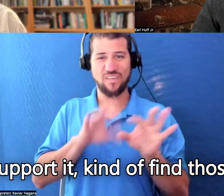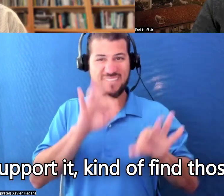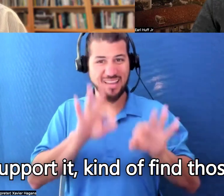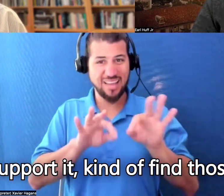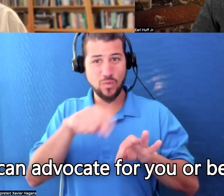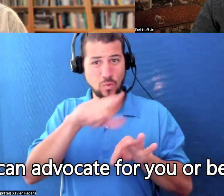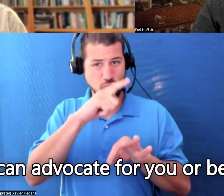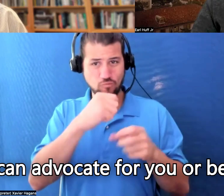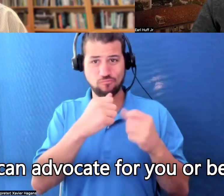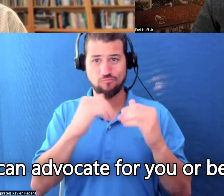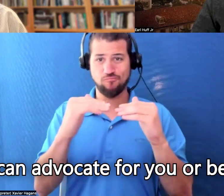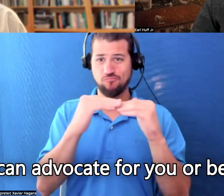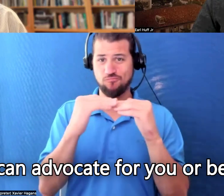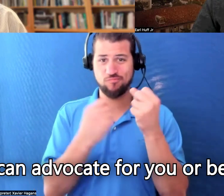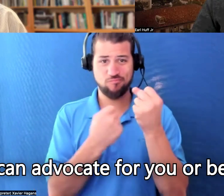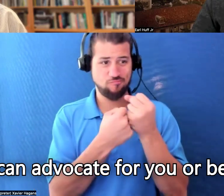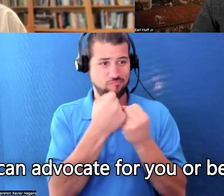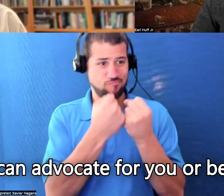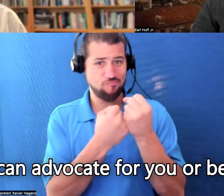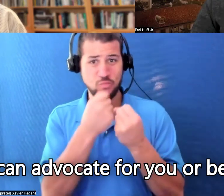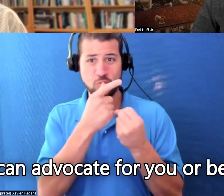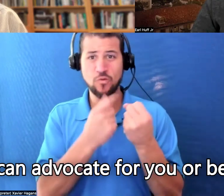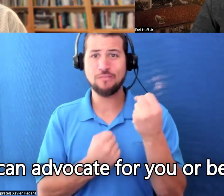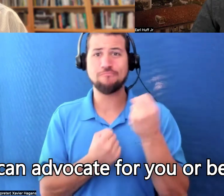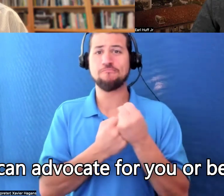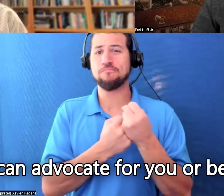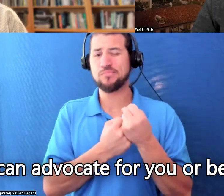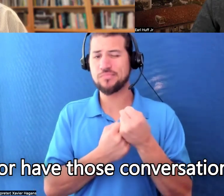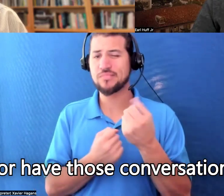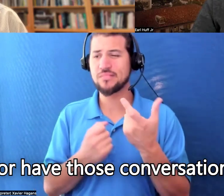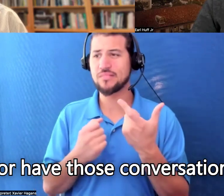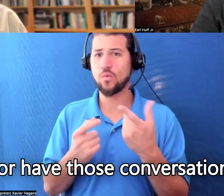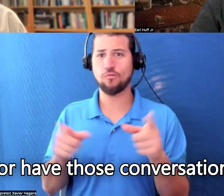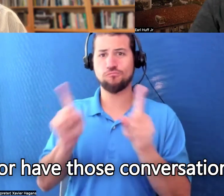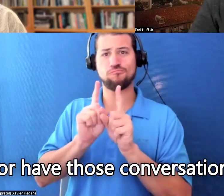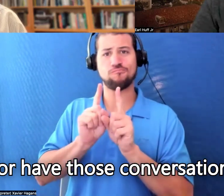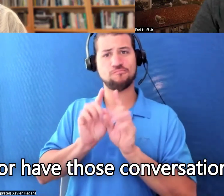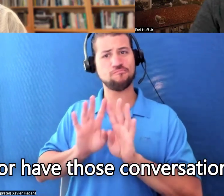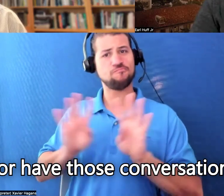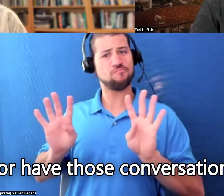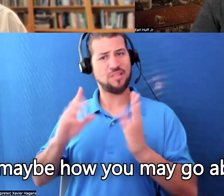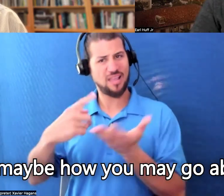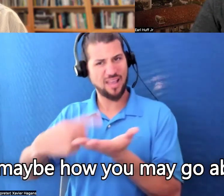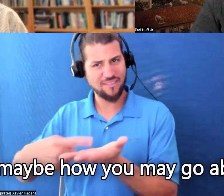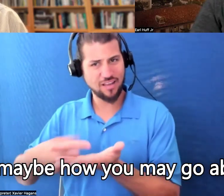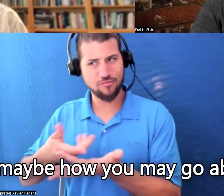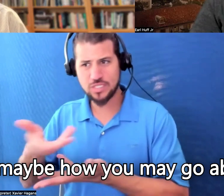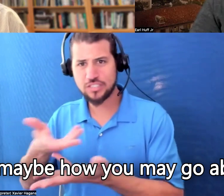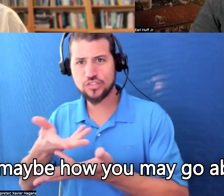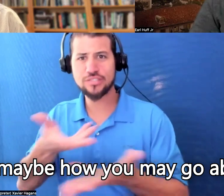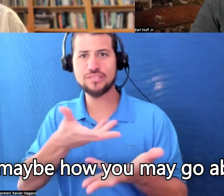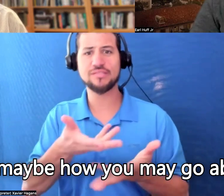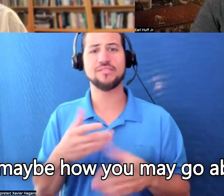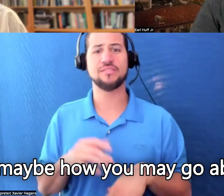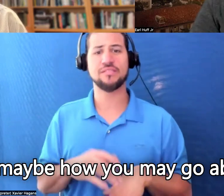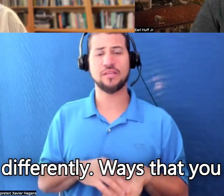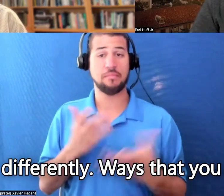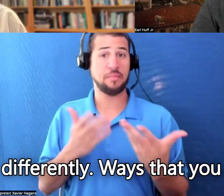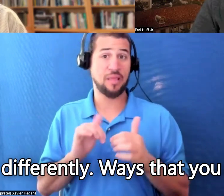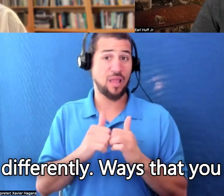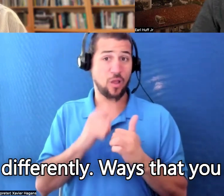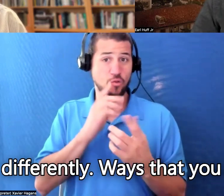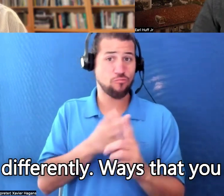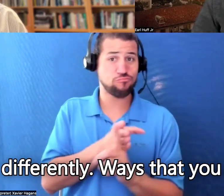of find those allies that can advocate for you or be alongside you or have those conversations as far as maybe how you may go about